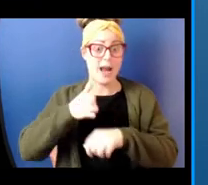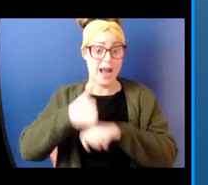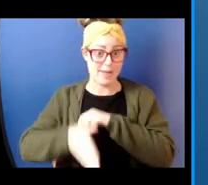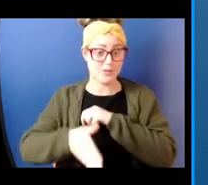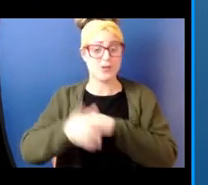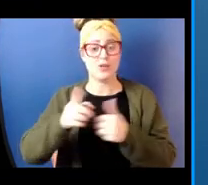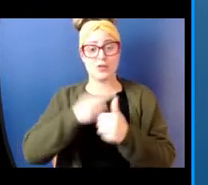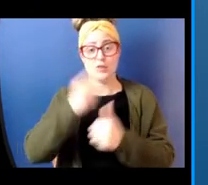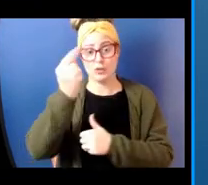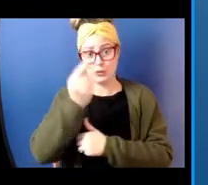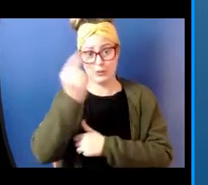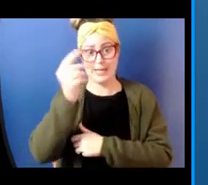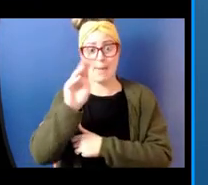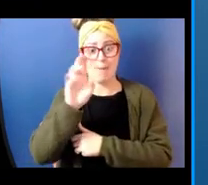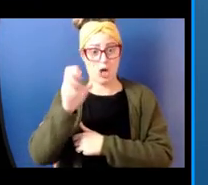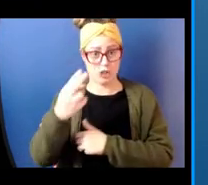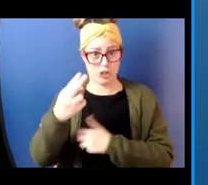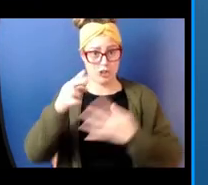before